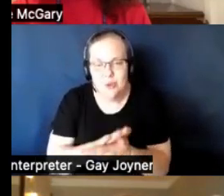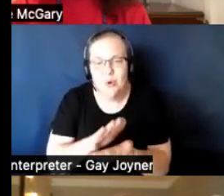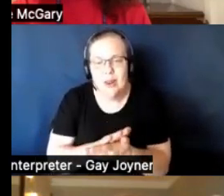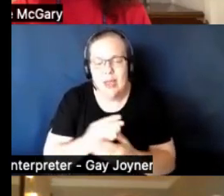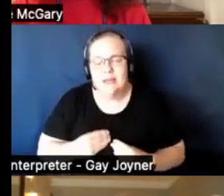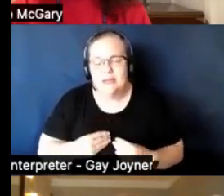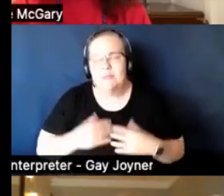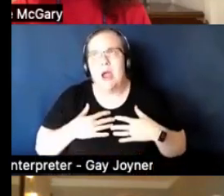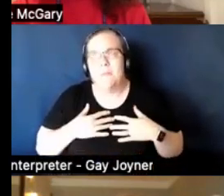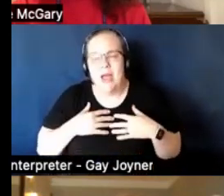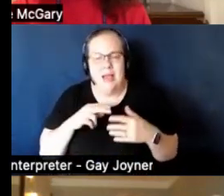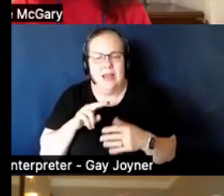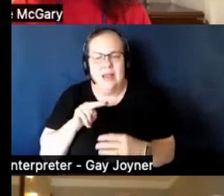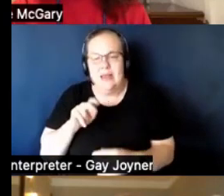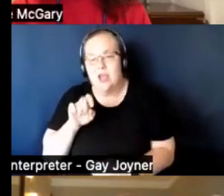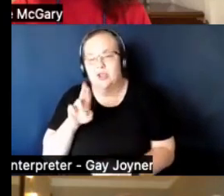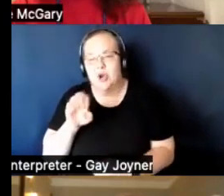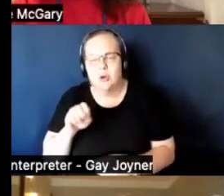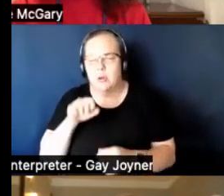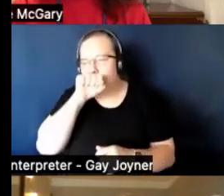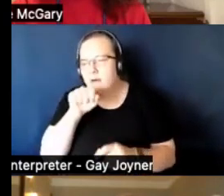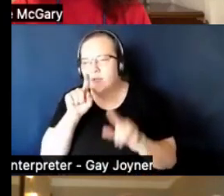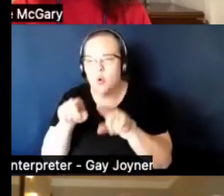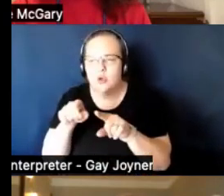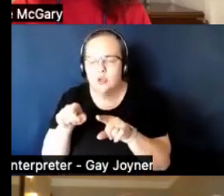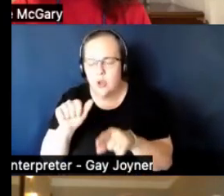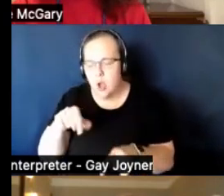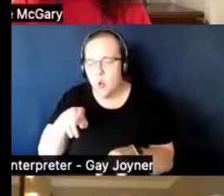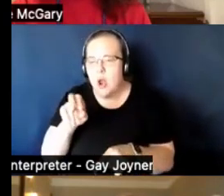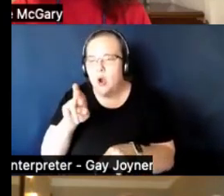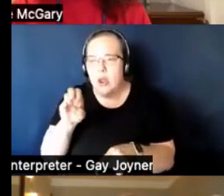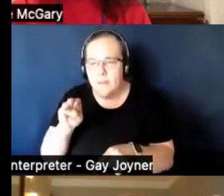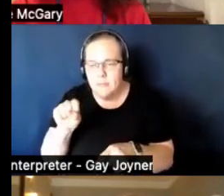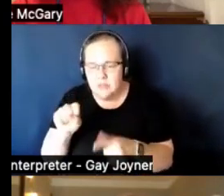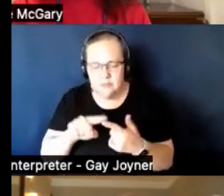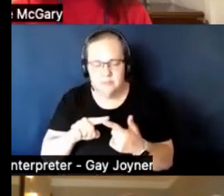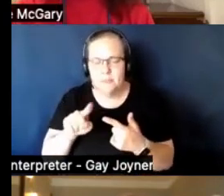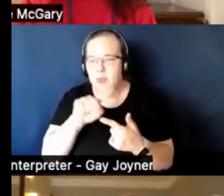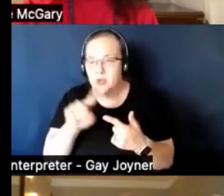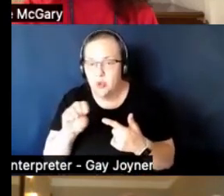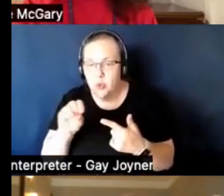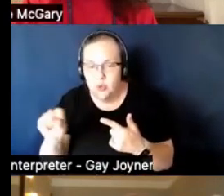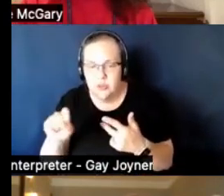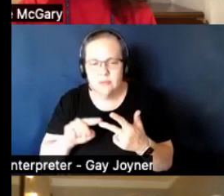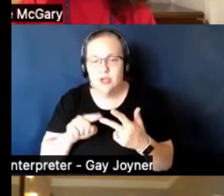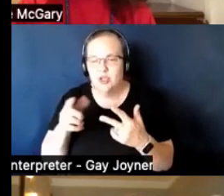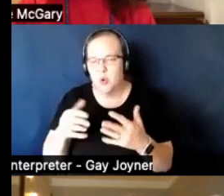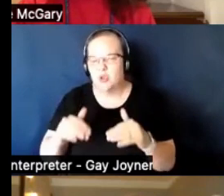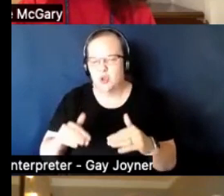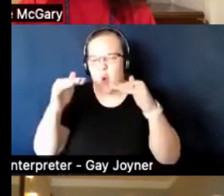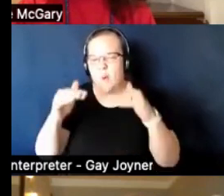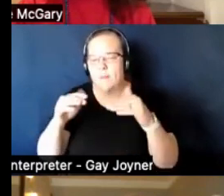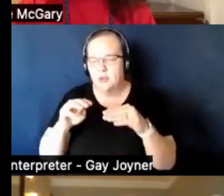loves going to the aquariums, zoos, or anywhere she can learn about animals. When she grows up, she wants to be a marine biologist. Huh.